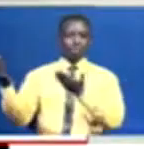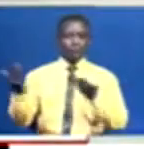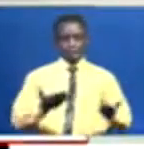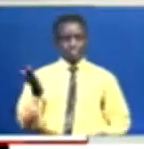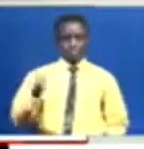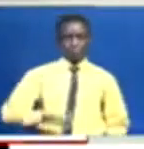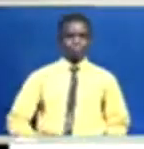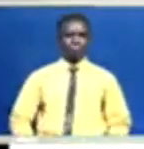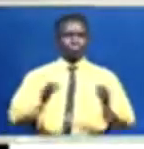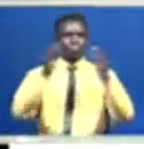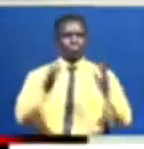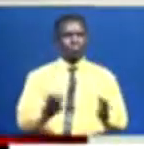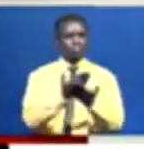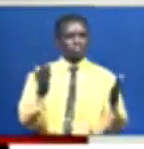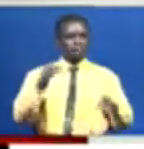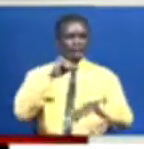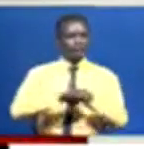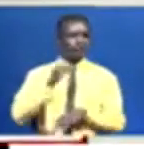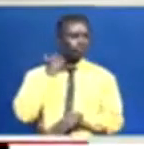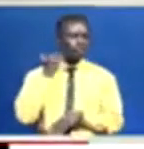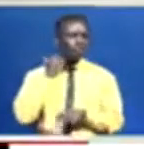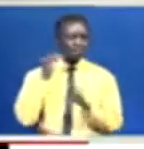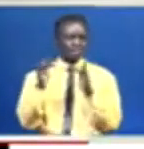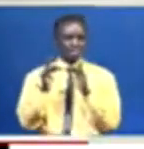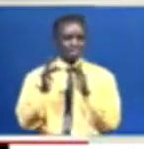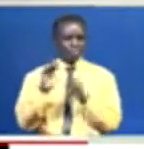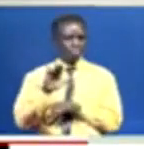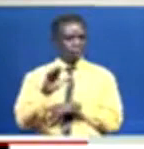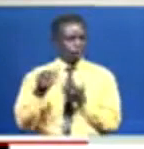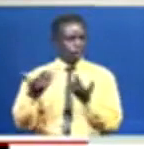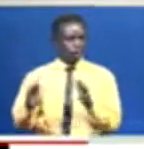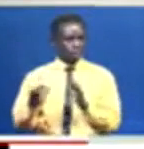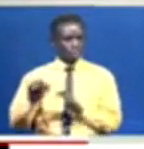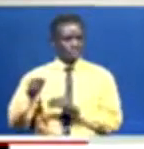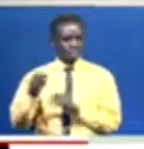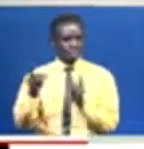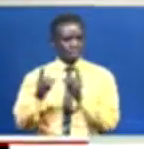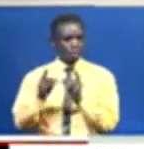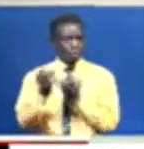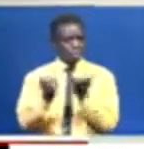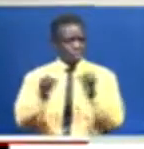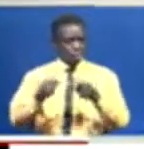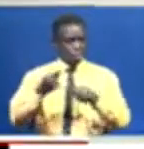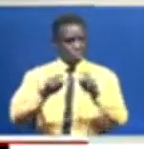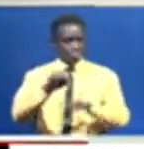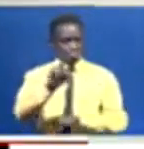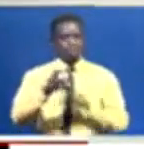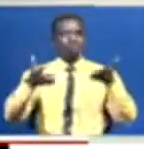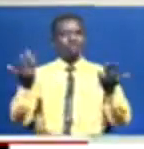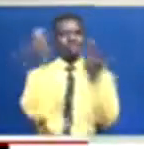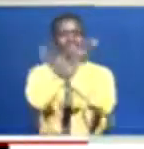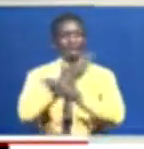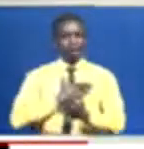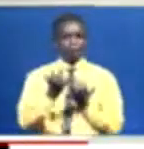If you got hacked or lost key data, would your business survive? Tonight, our business reporter Regina